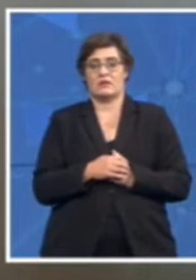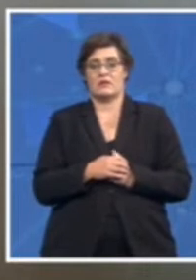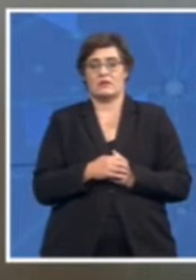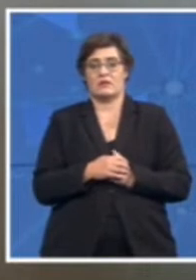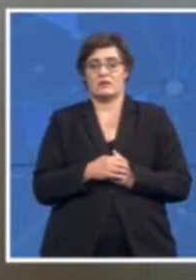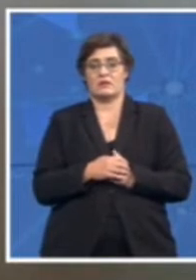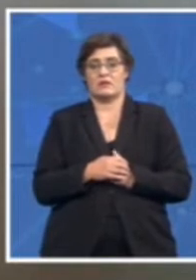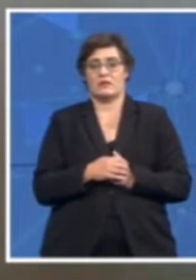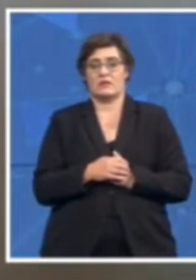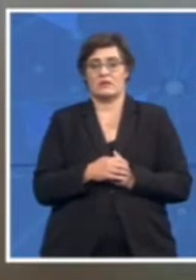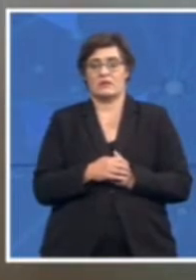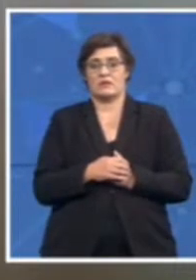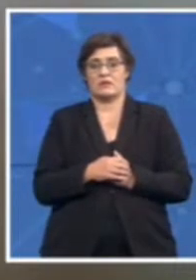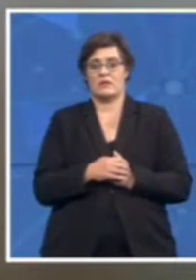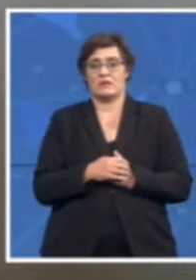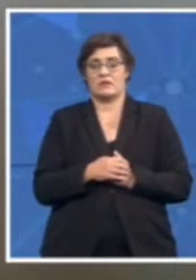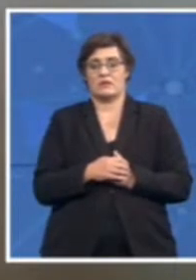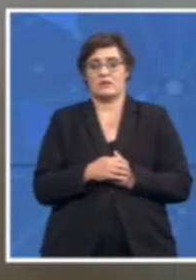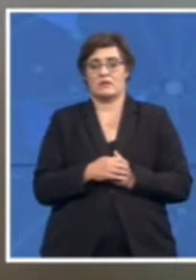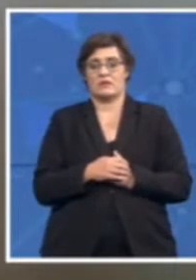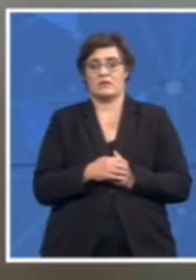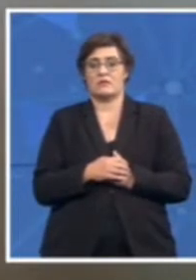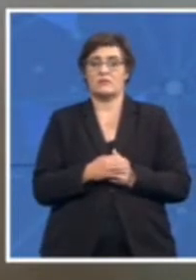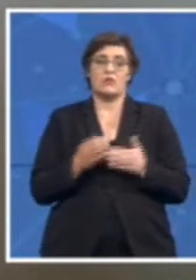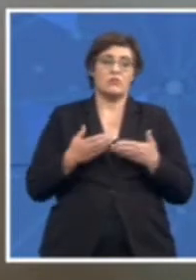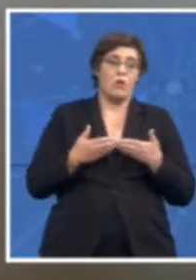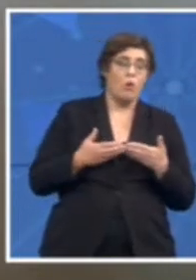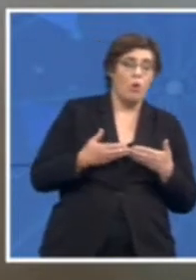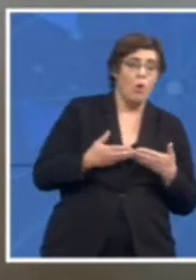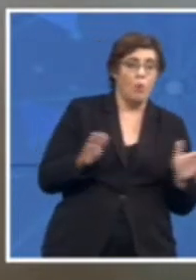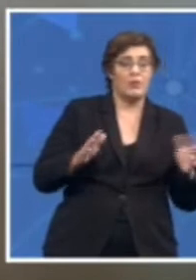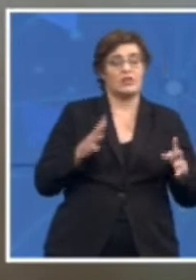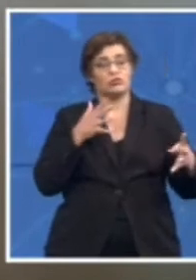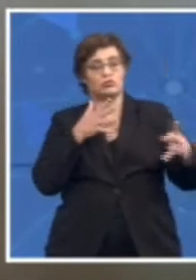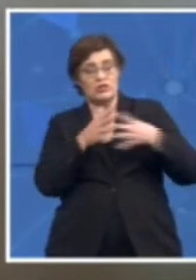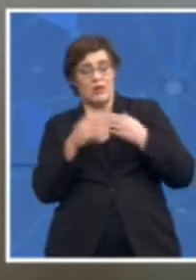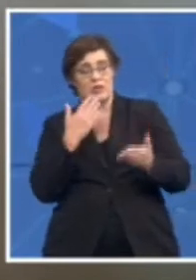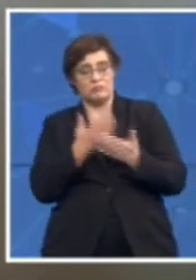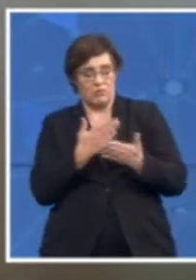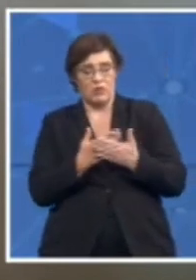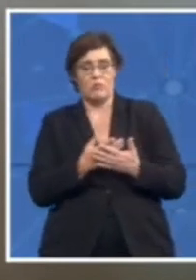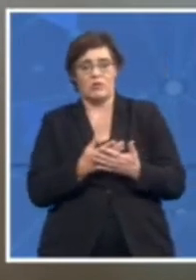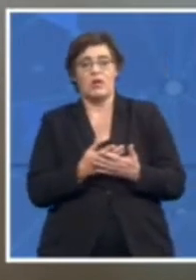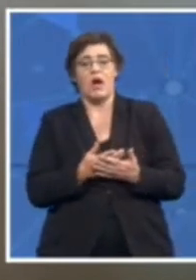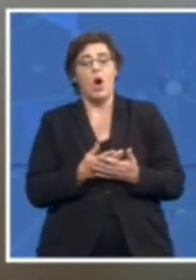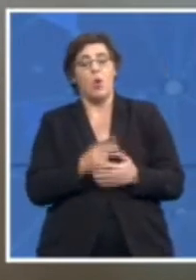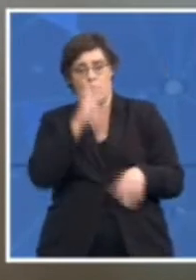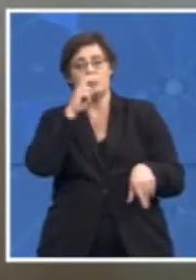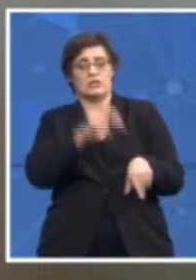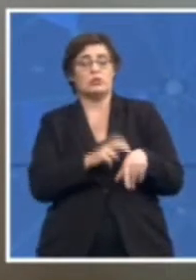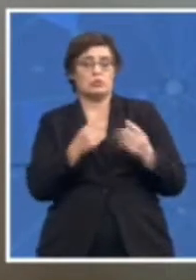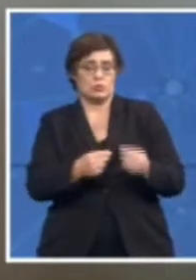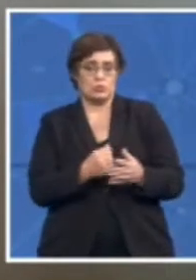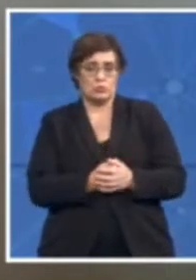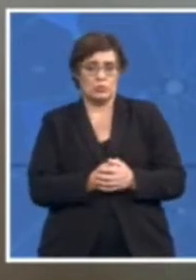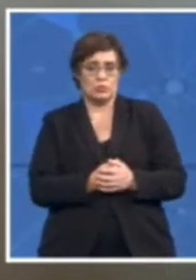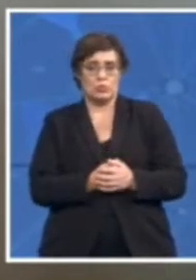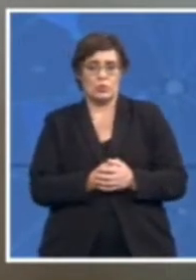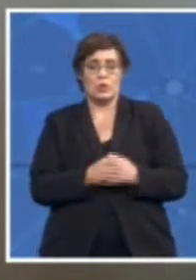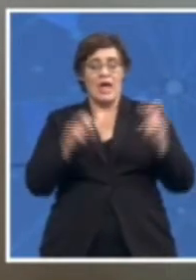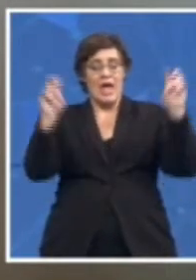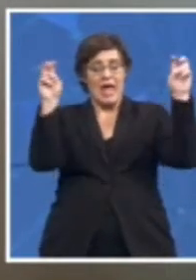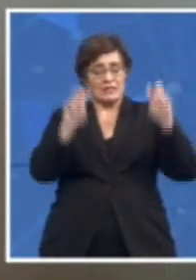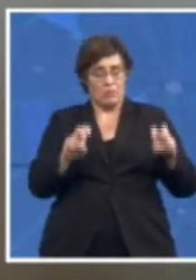being as open and as transparent as possible. Eskom is a complex beast, and the more that